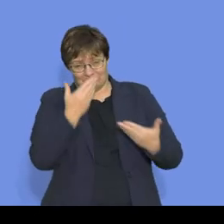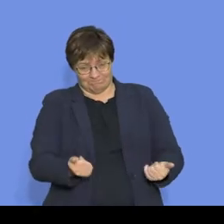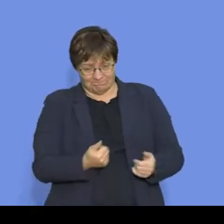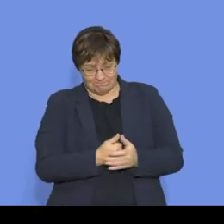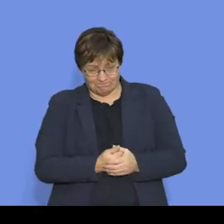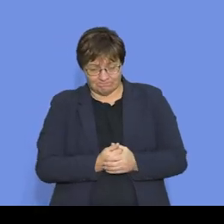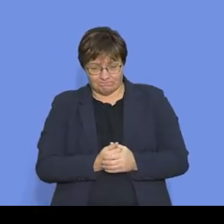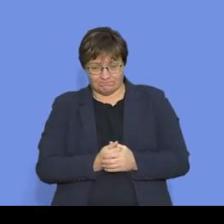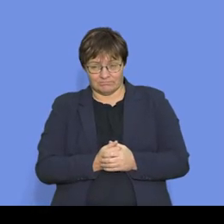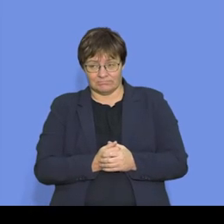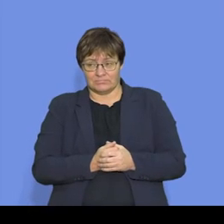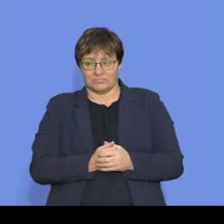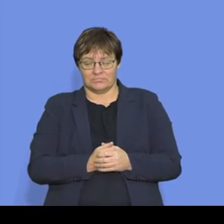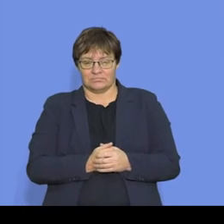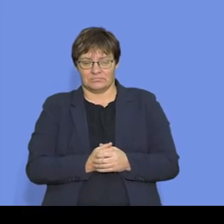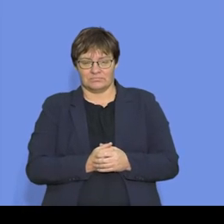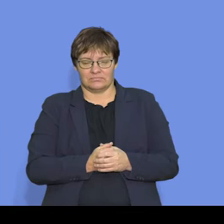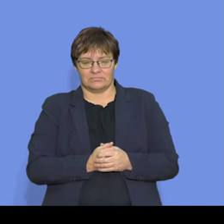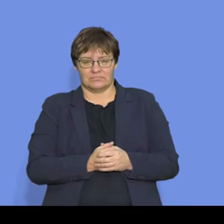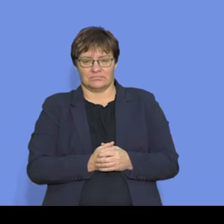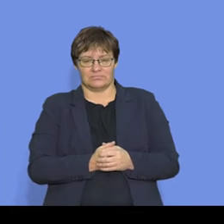these extinctions.